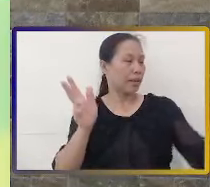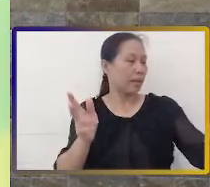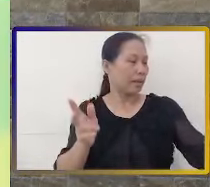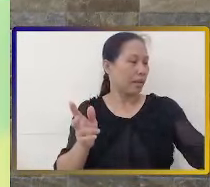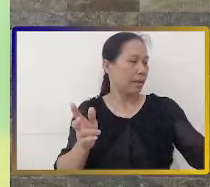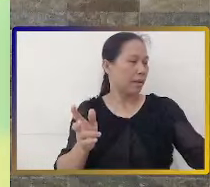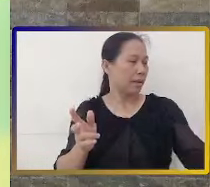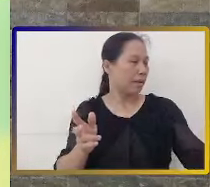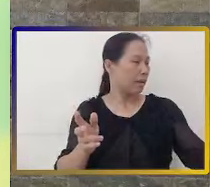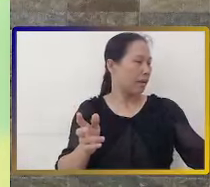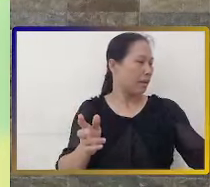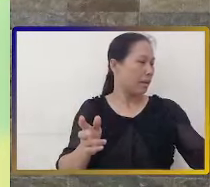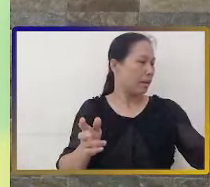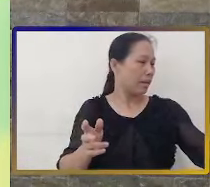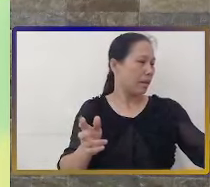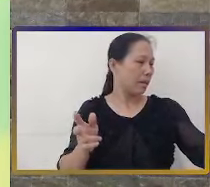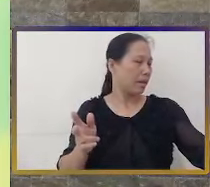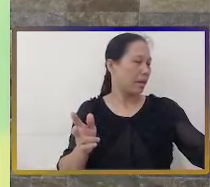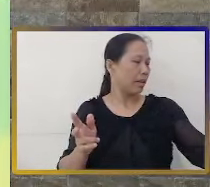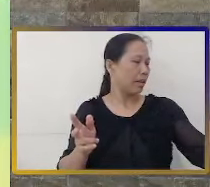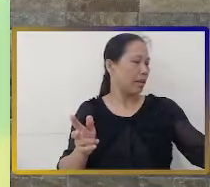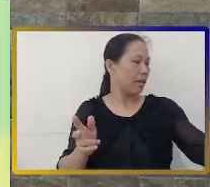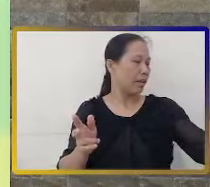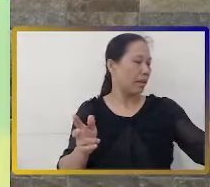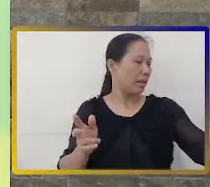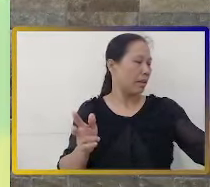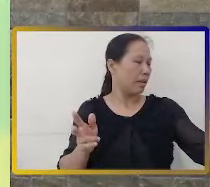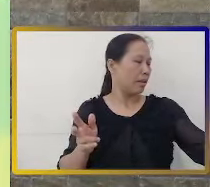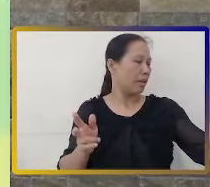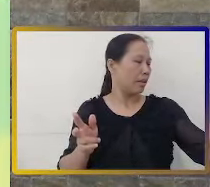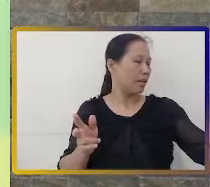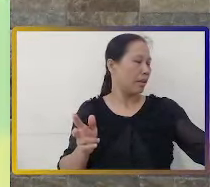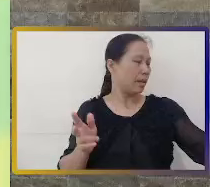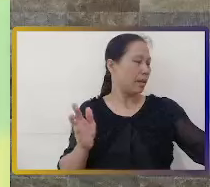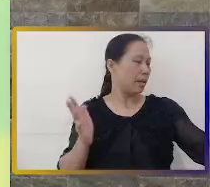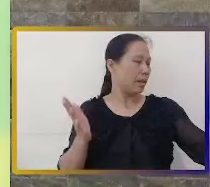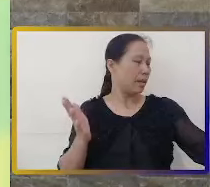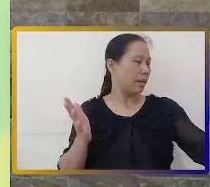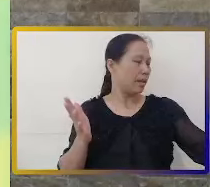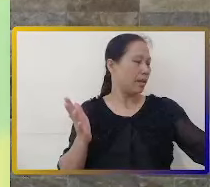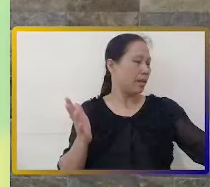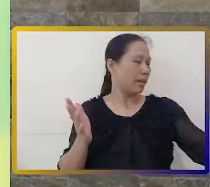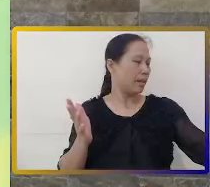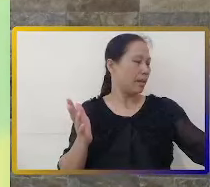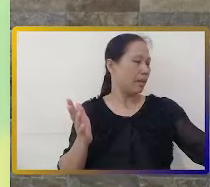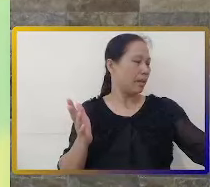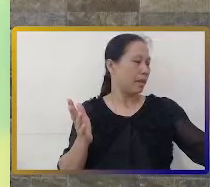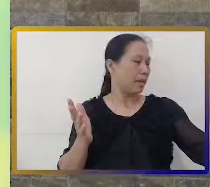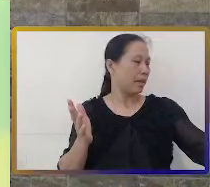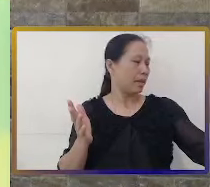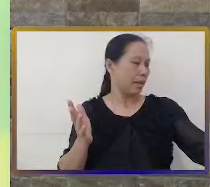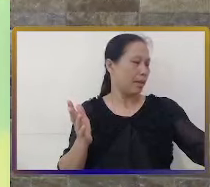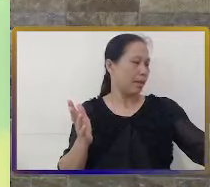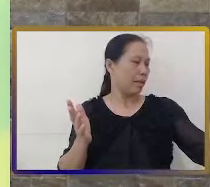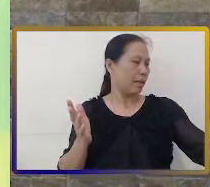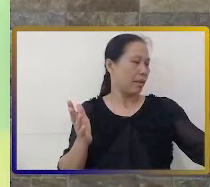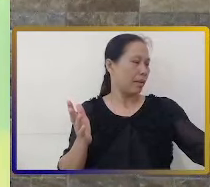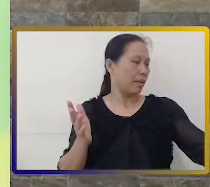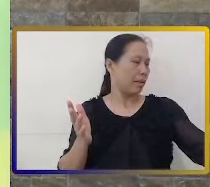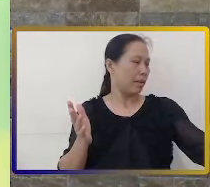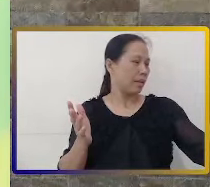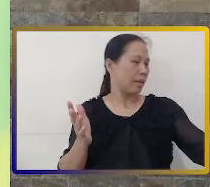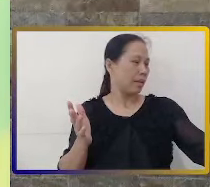his own hands shall bring the offerings of the lord made by fire did you